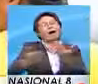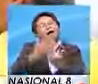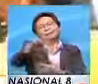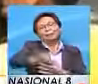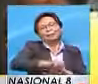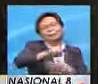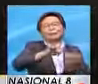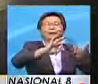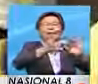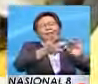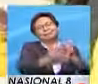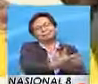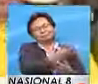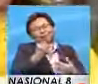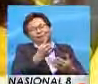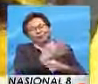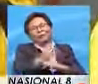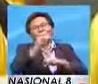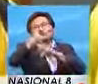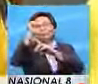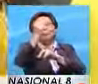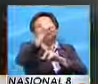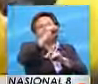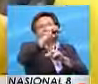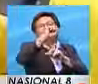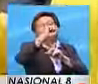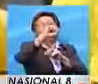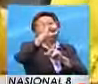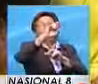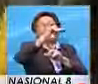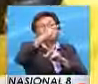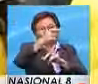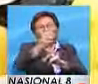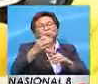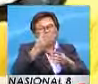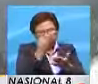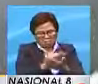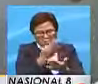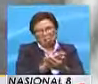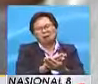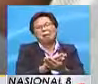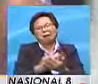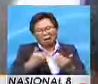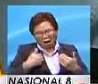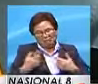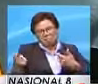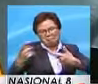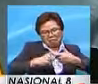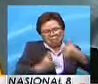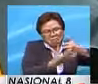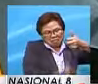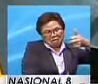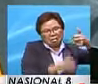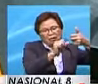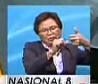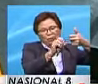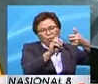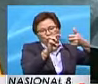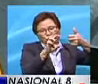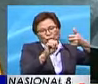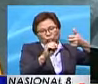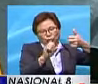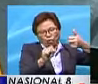di internet dan beberapa pertubuhan terbukti mempunyai kaitan dengan dana Soros. Bersih,